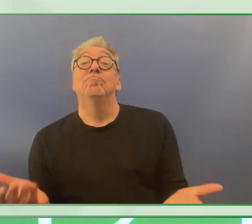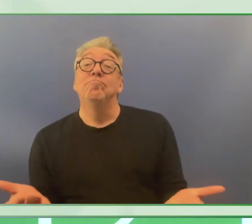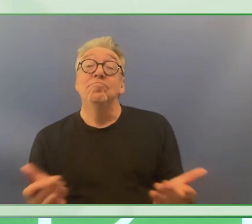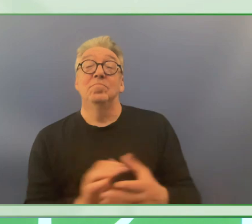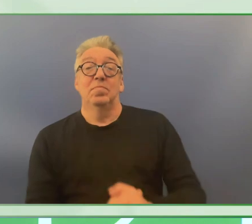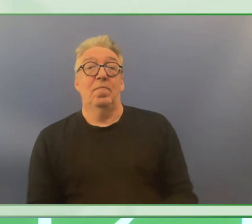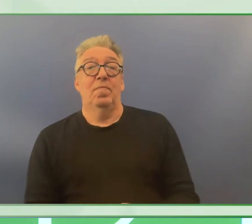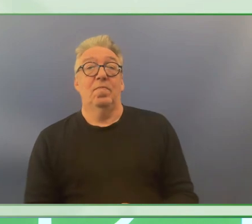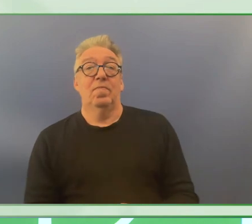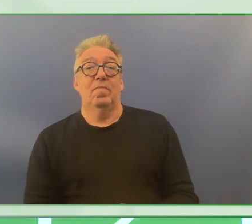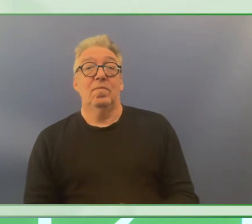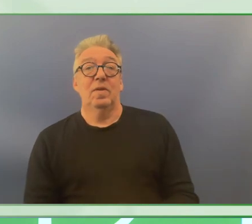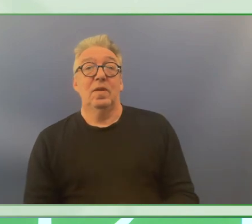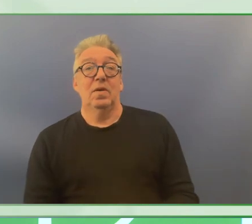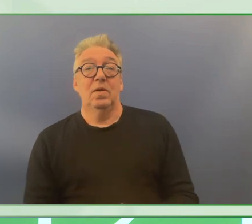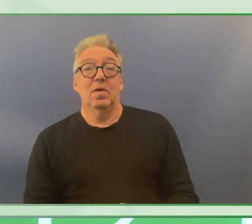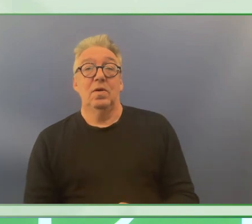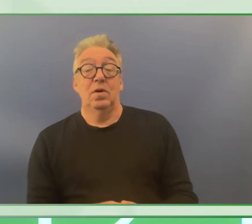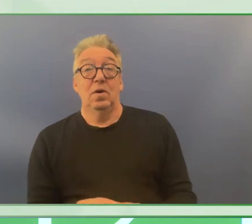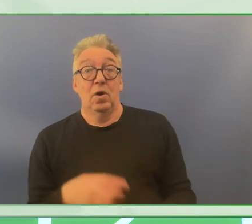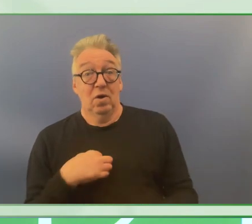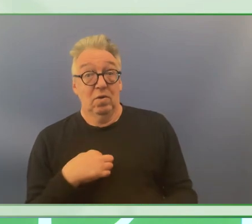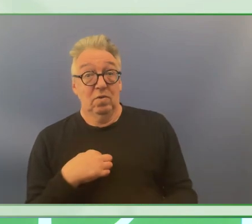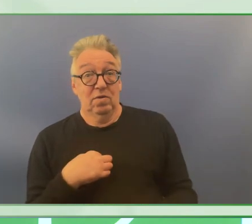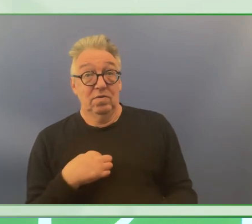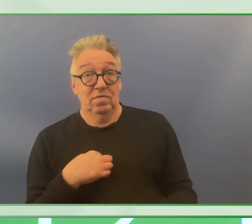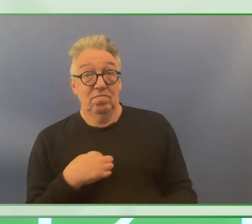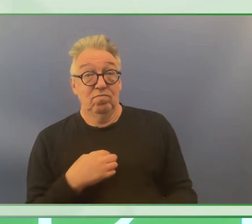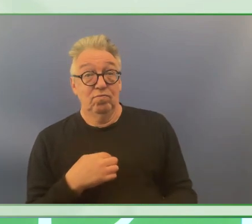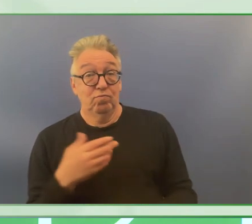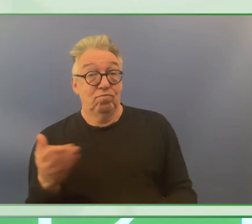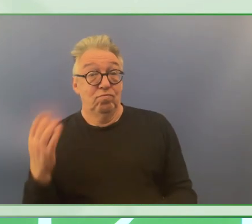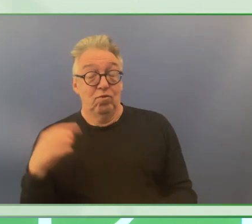no intent, actually, that we will make it a product.